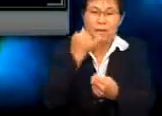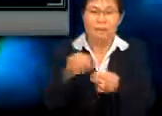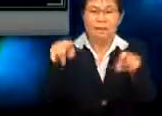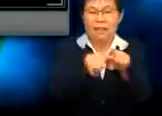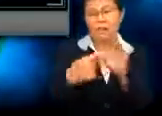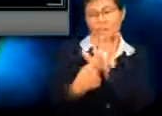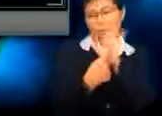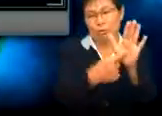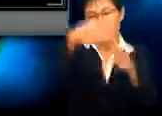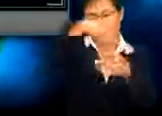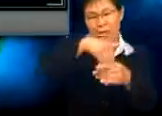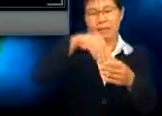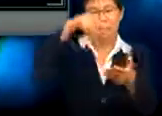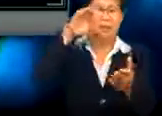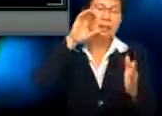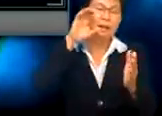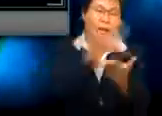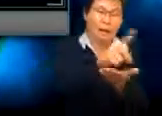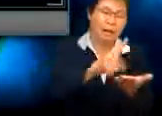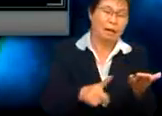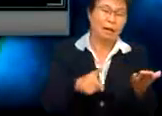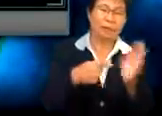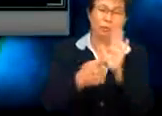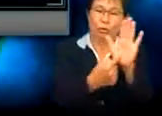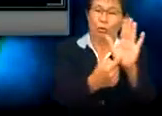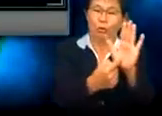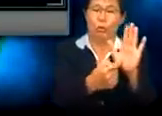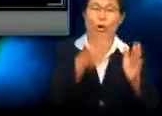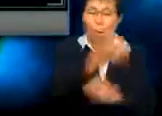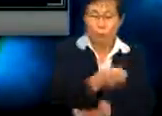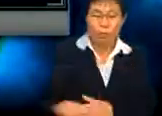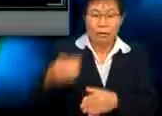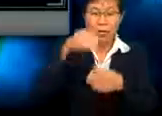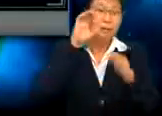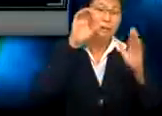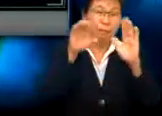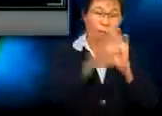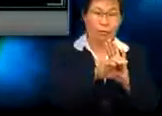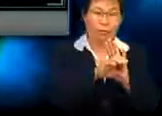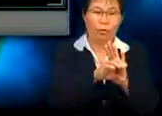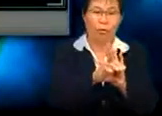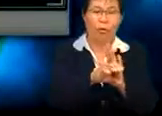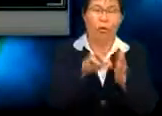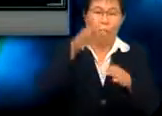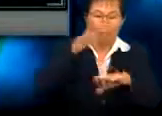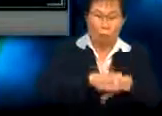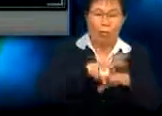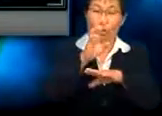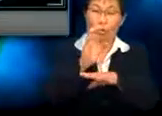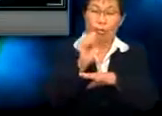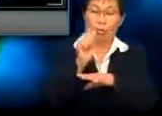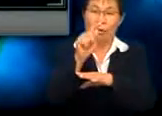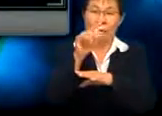as shown in this diagram. The object image falls on the